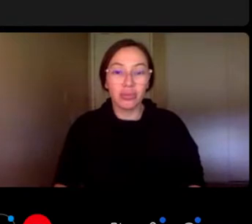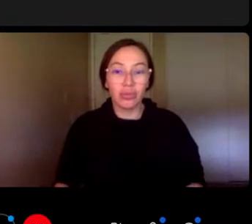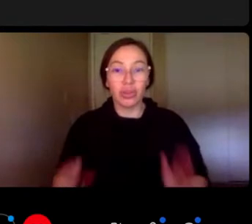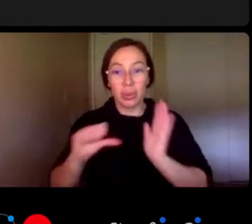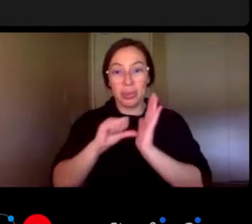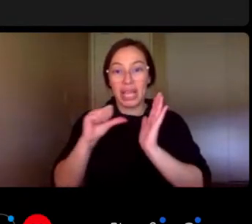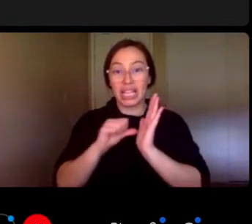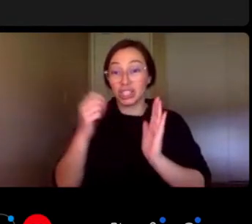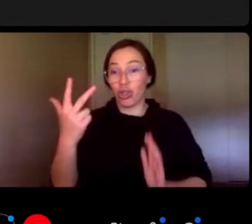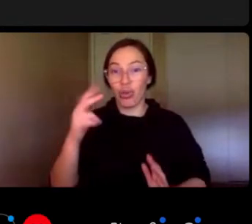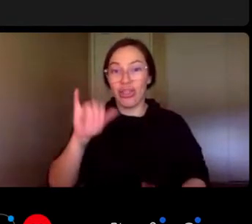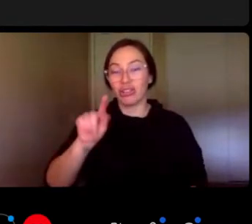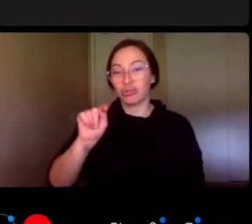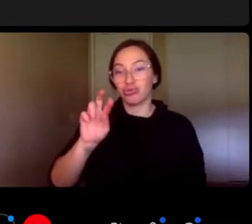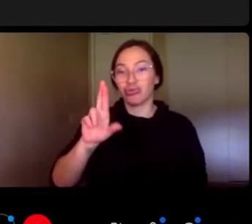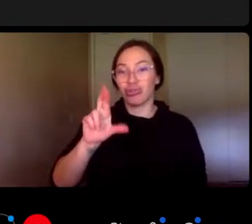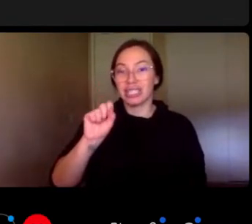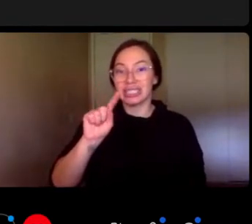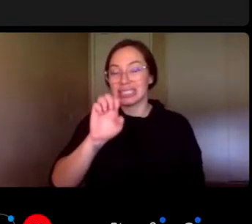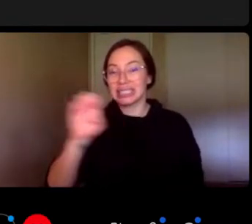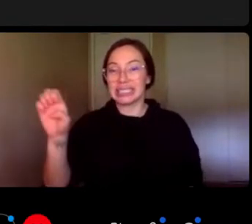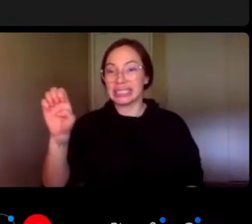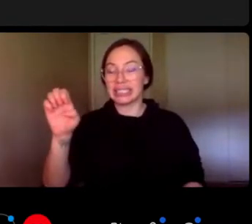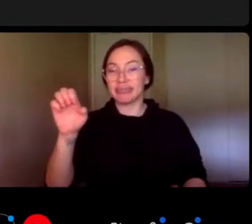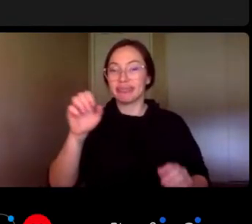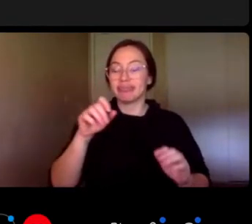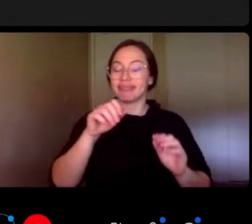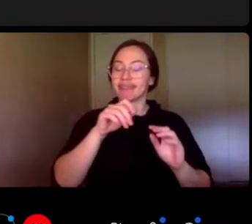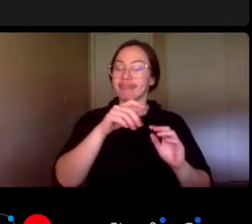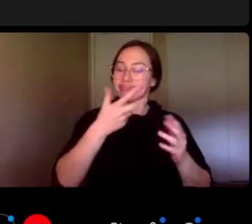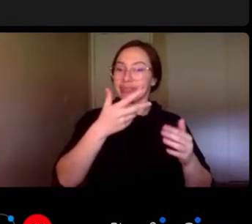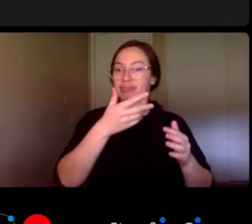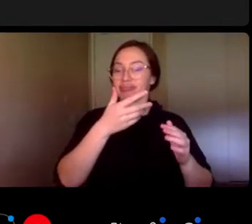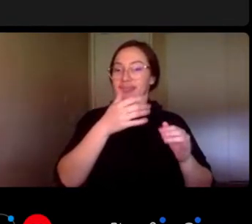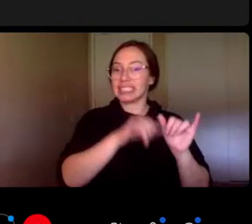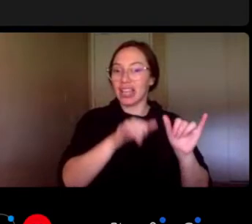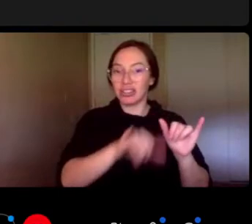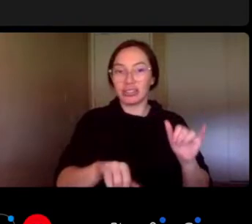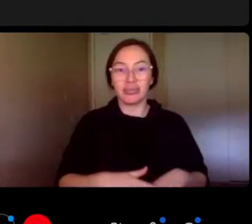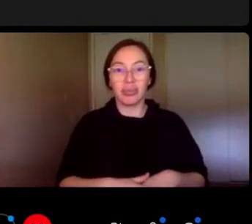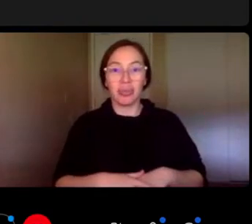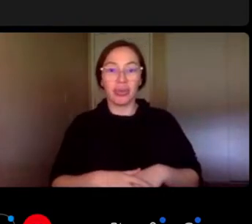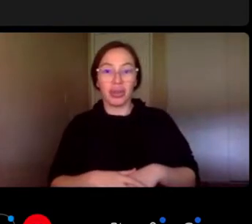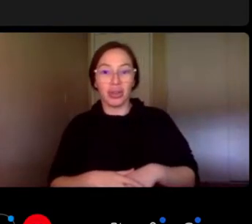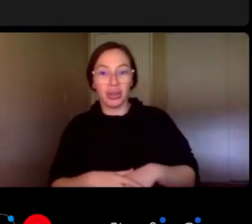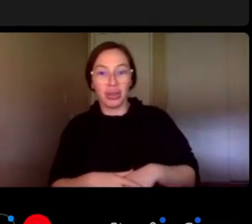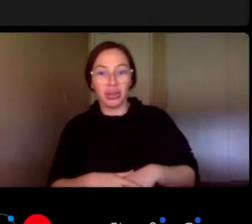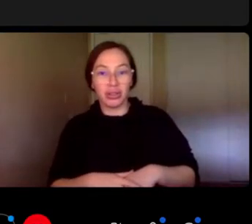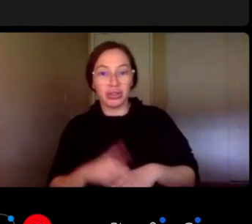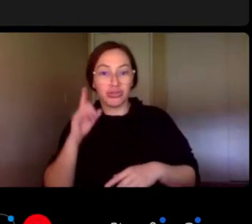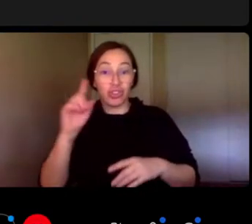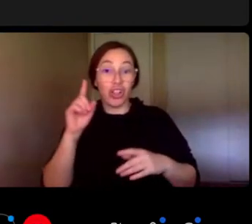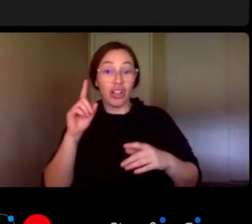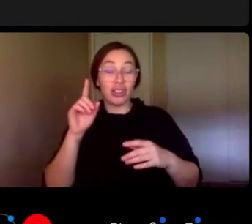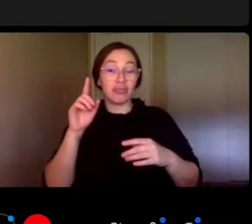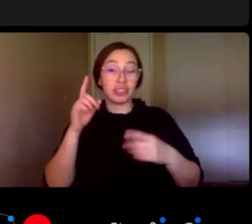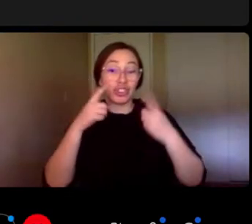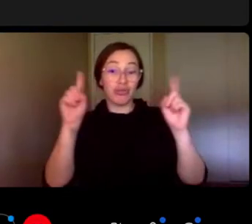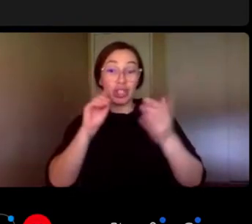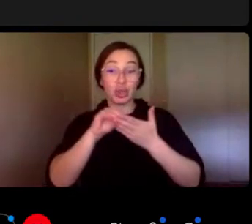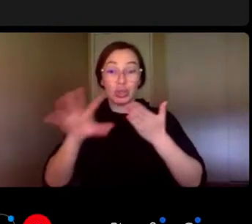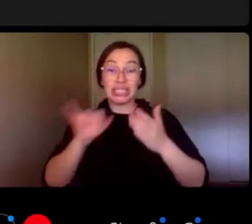on page 3 of your handbook. Keep learning and achievement for all students is a primary focus. I